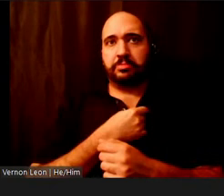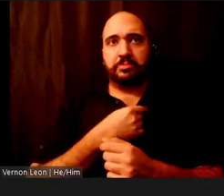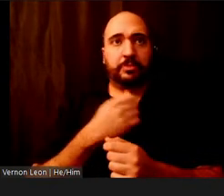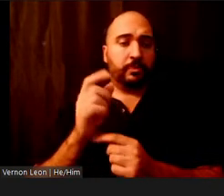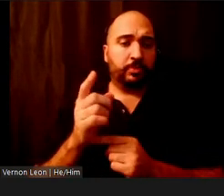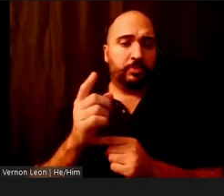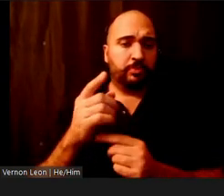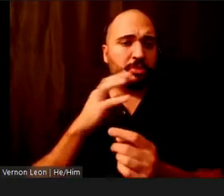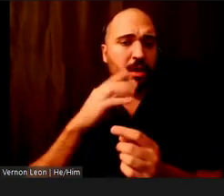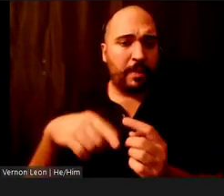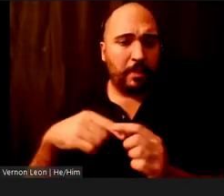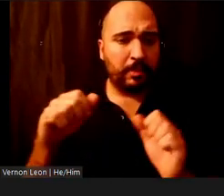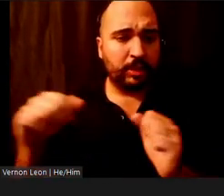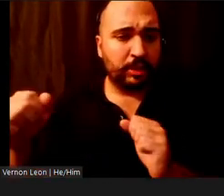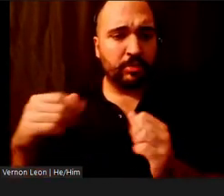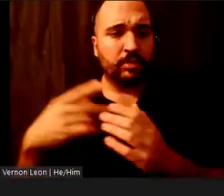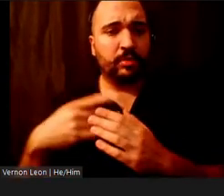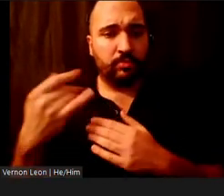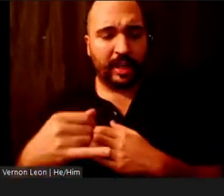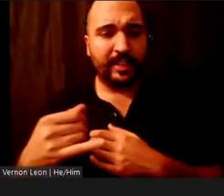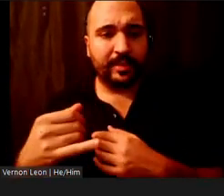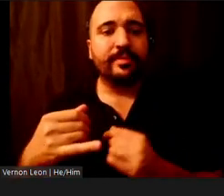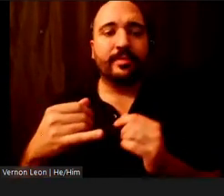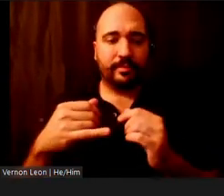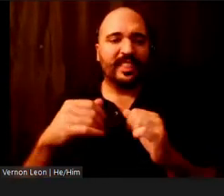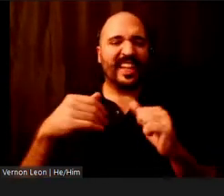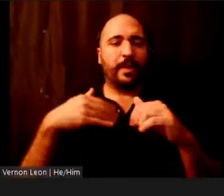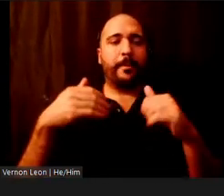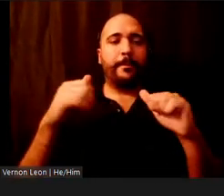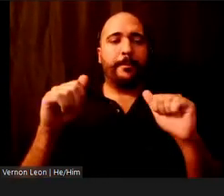effects and benefits, and then have a public comment session.